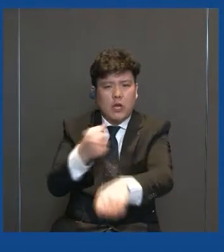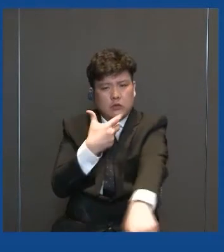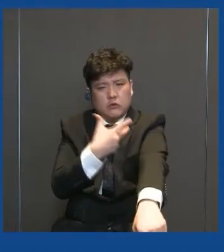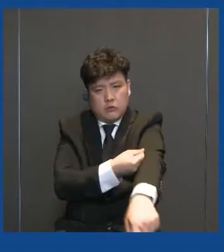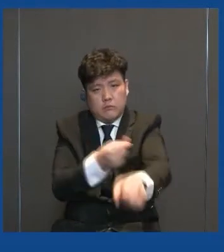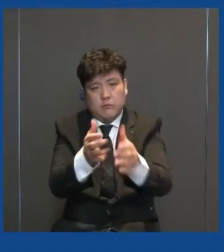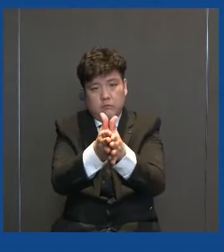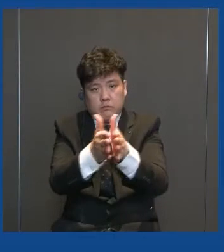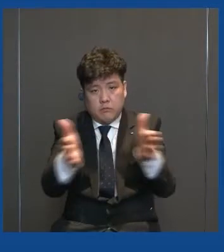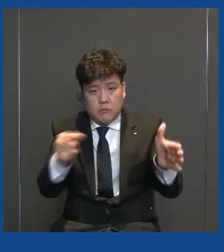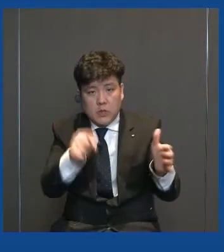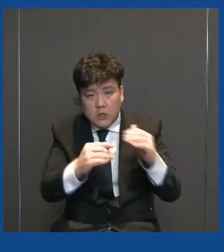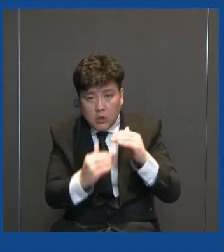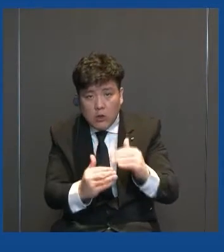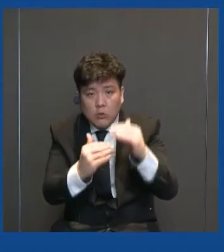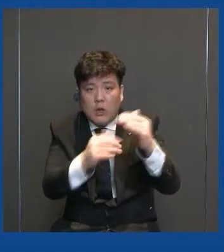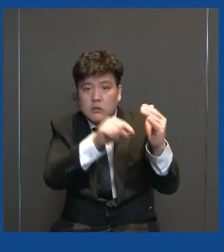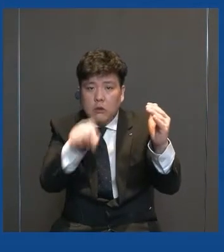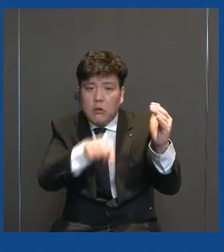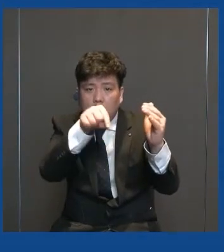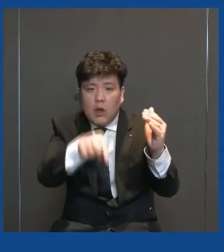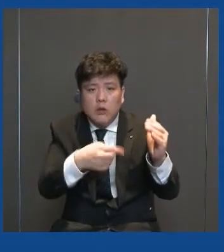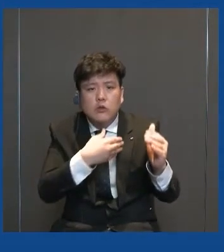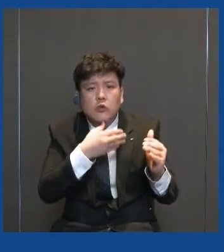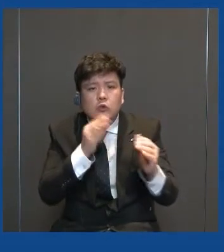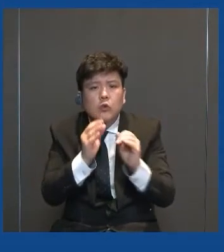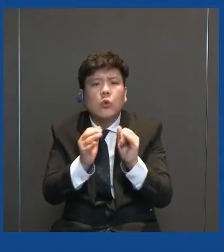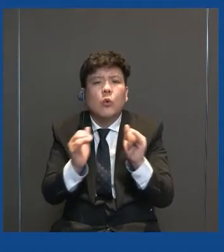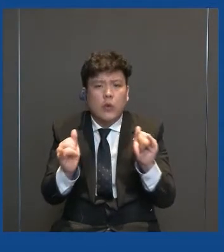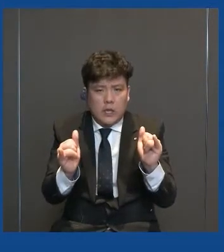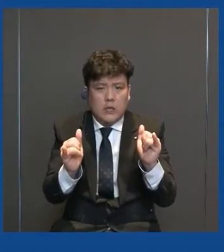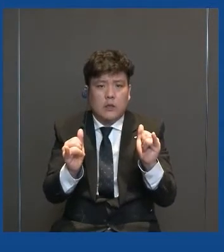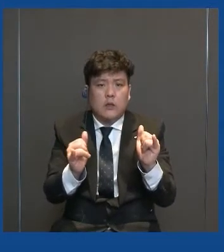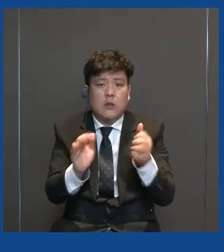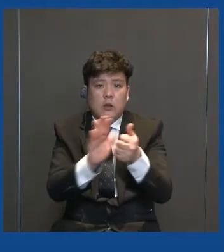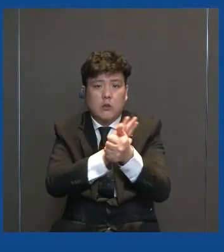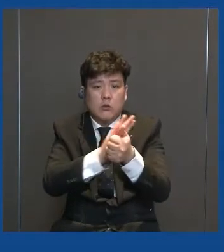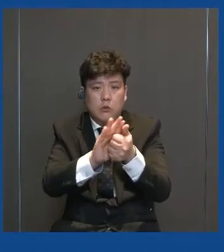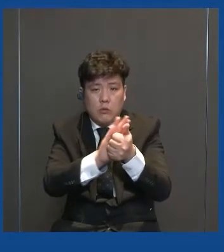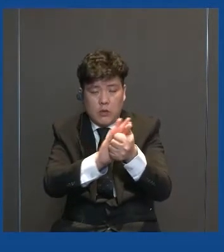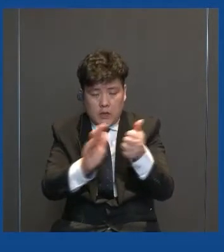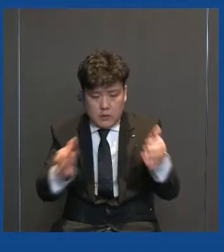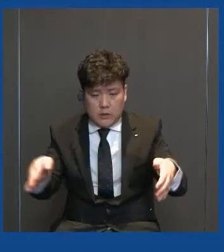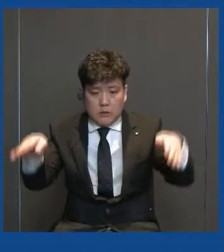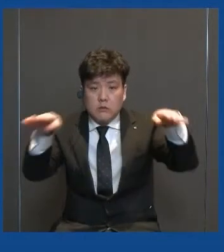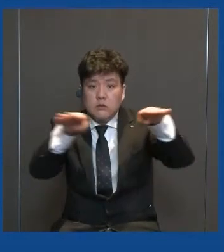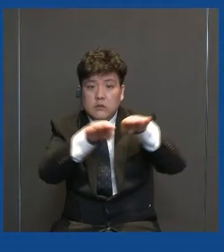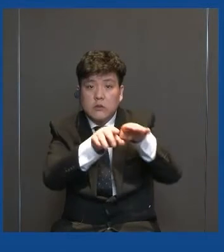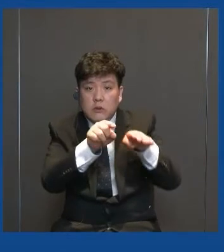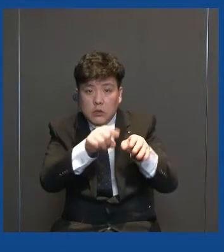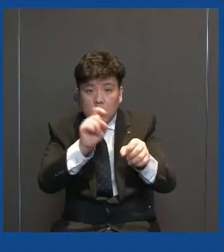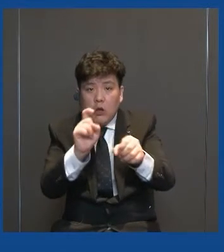and the nursing homes have been prioritized.